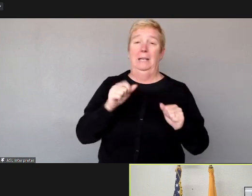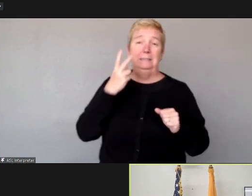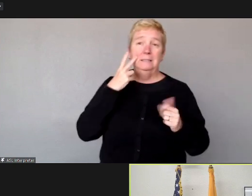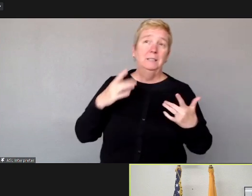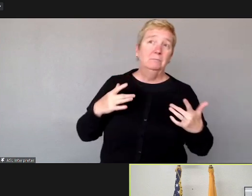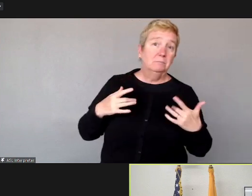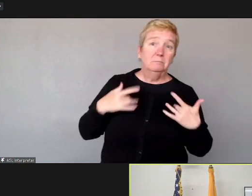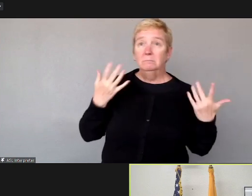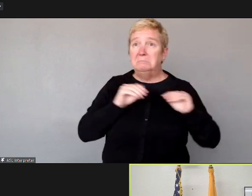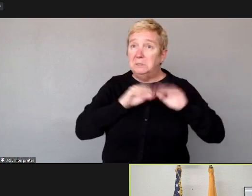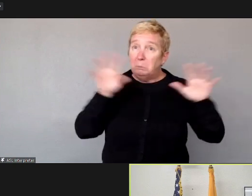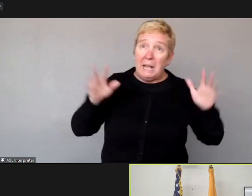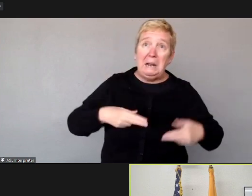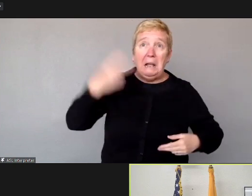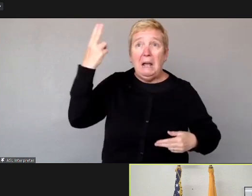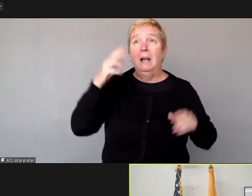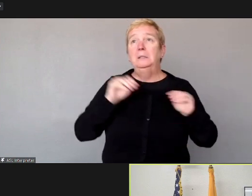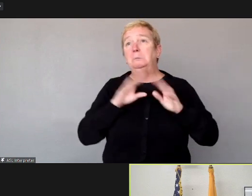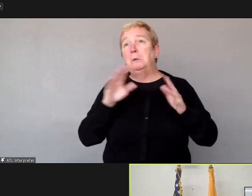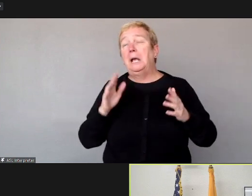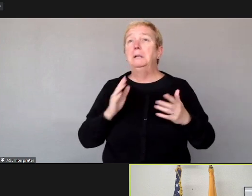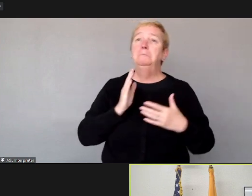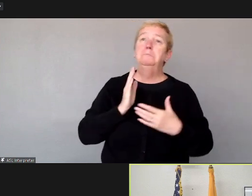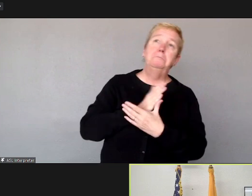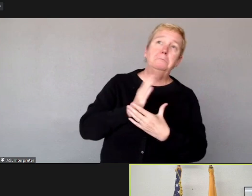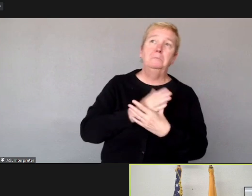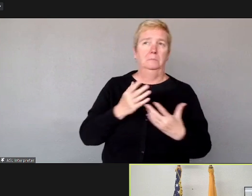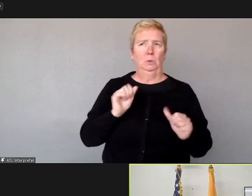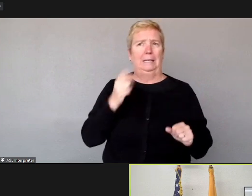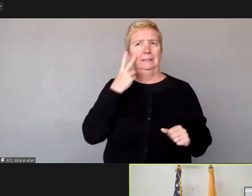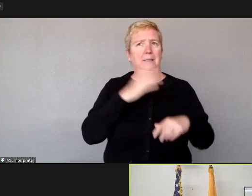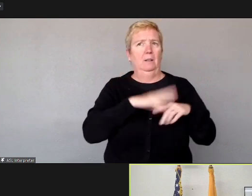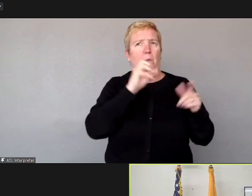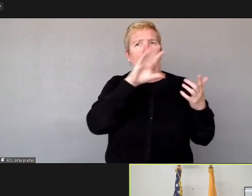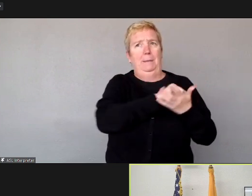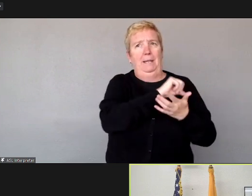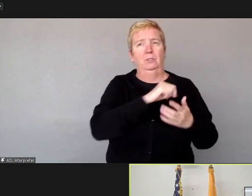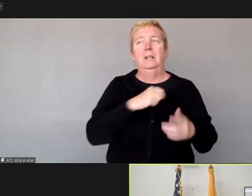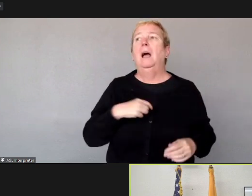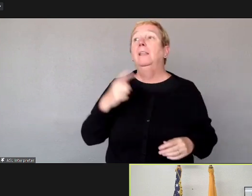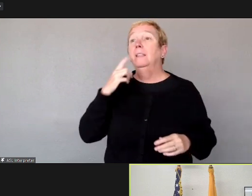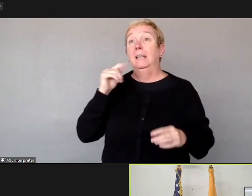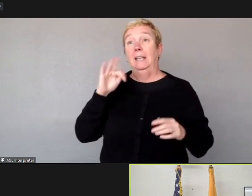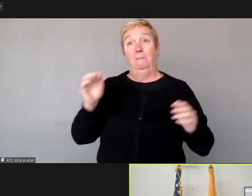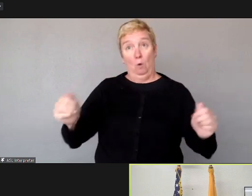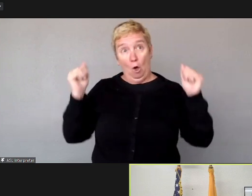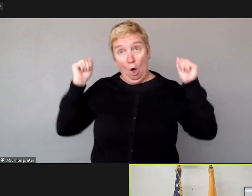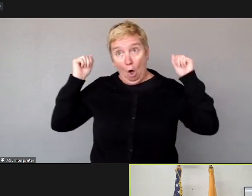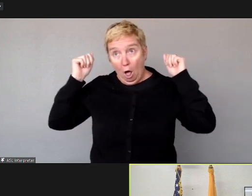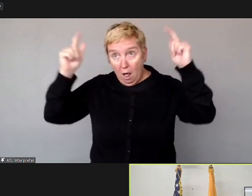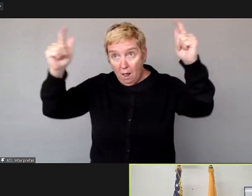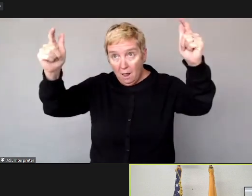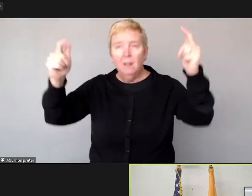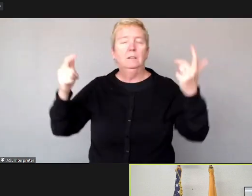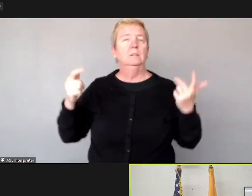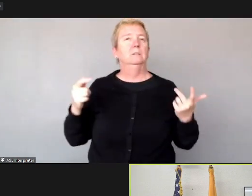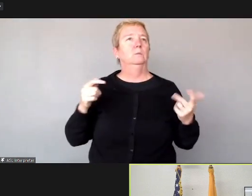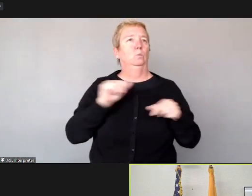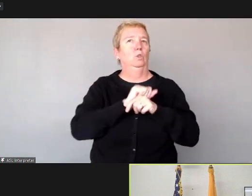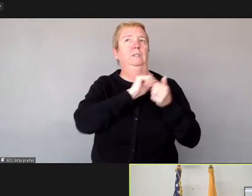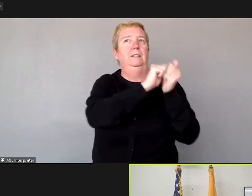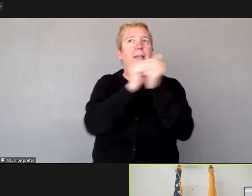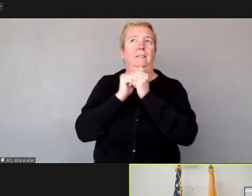so I think the more everyone is actually everyone, now that we have all the tools that we need